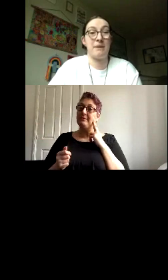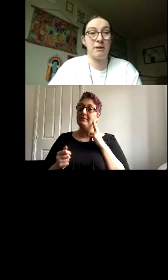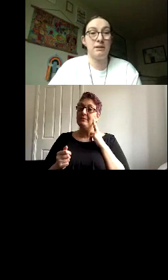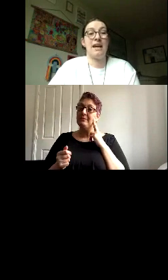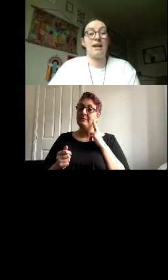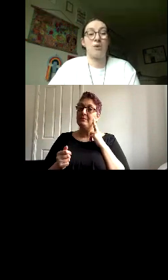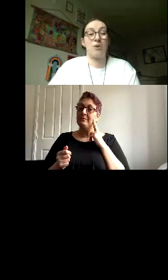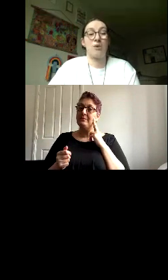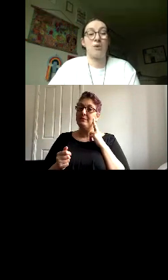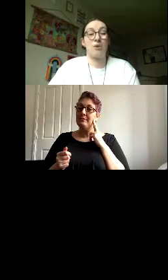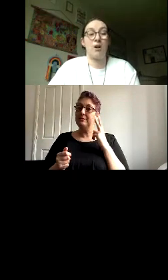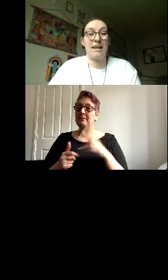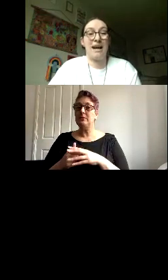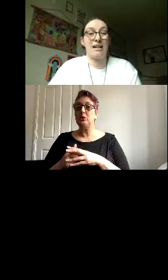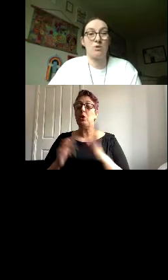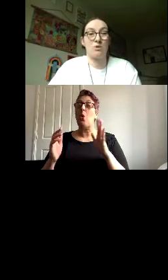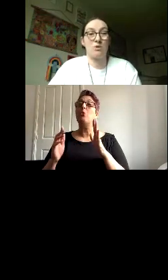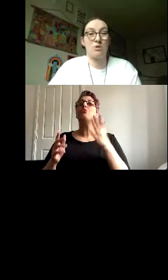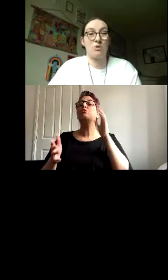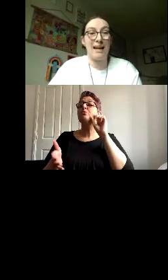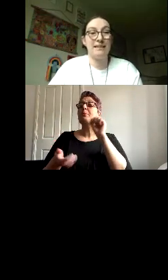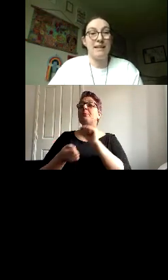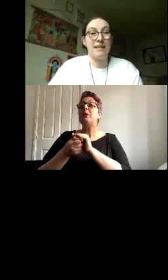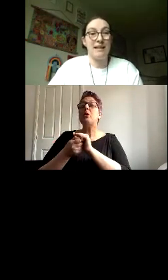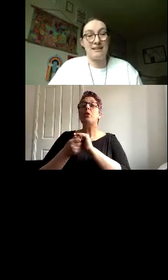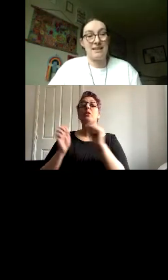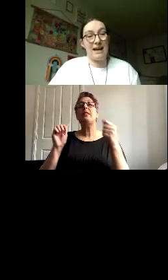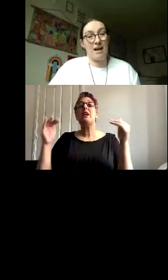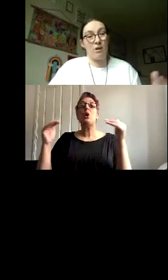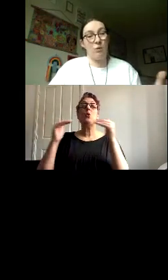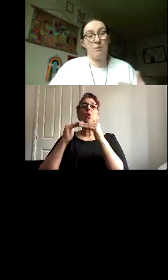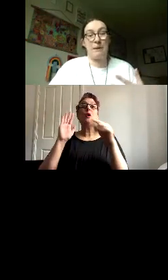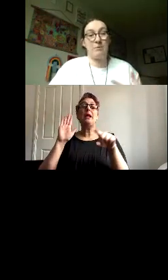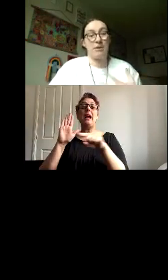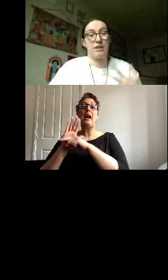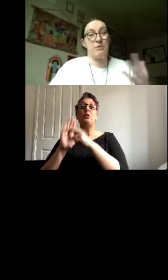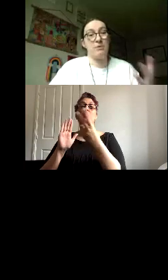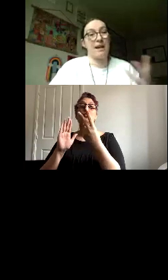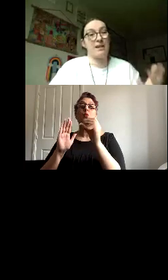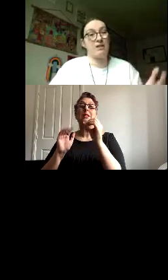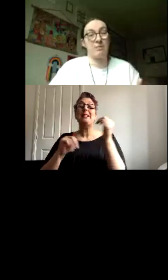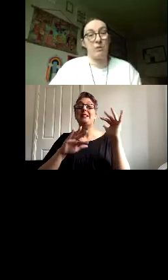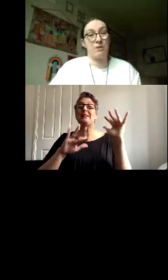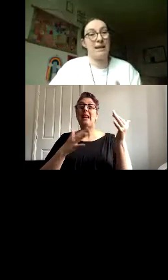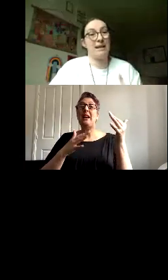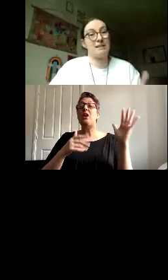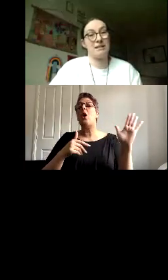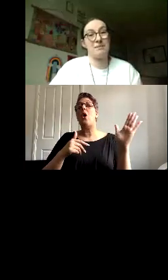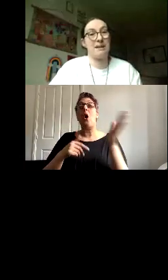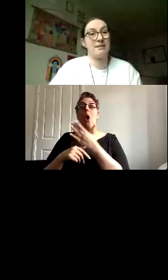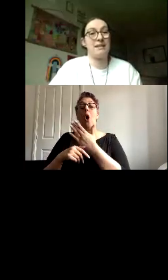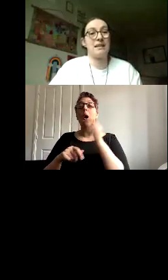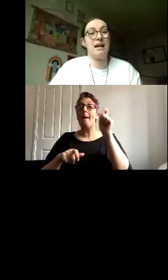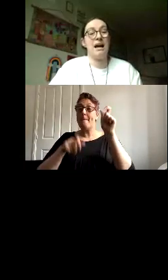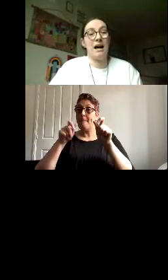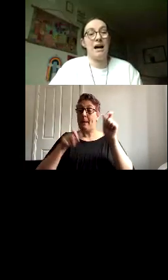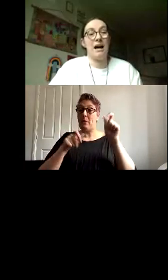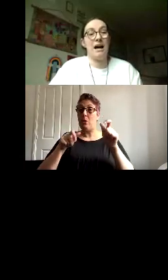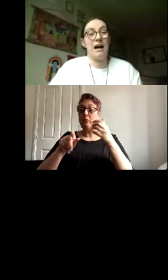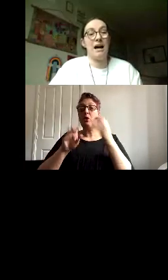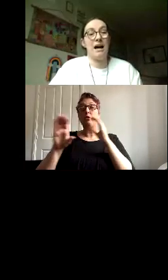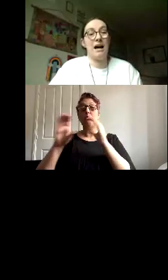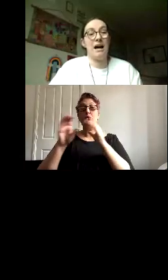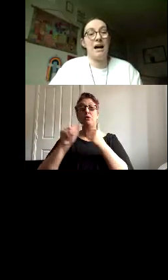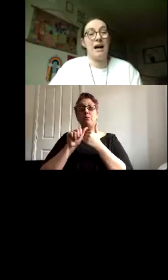people. So the Equality Act 2010 says that all people with communication support needs and disabilities have